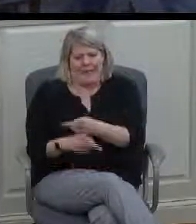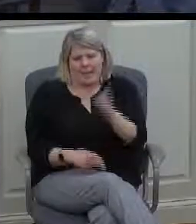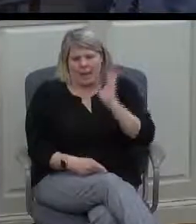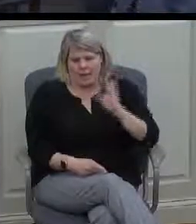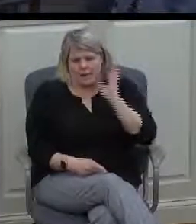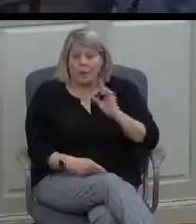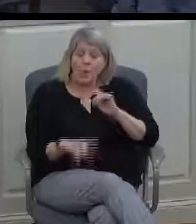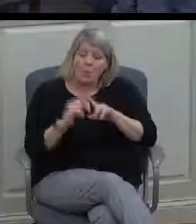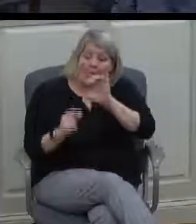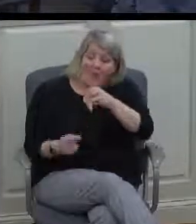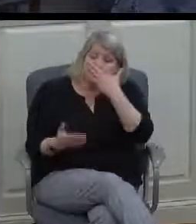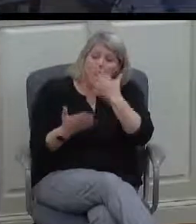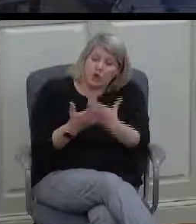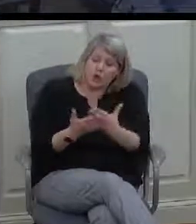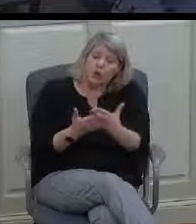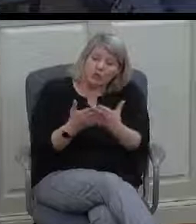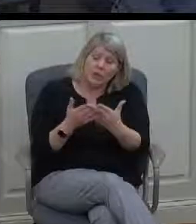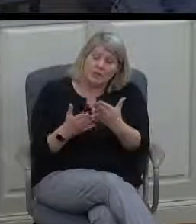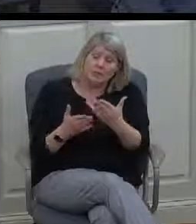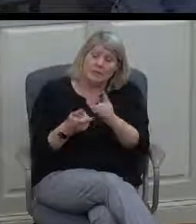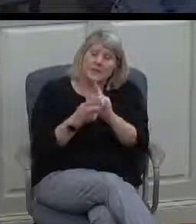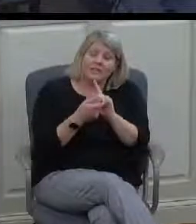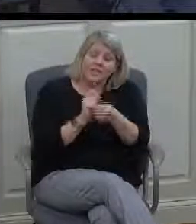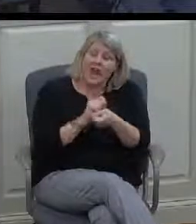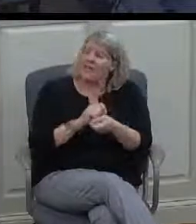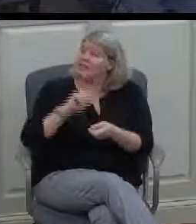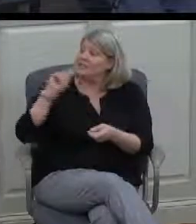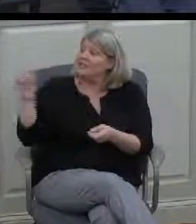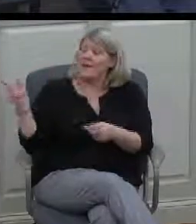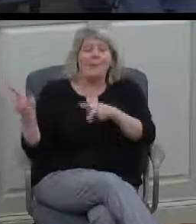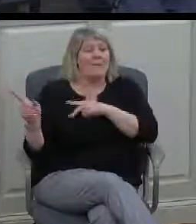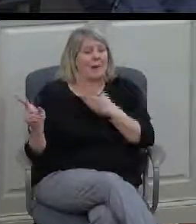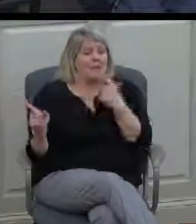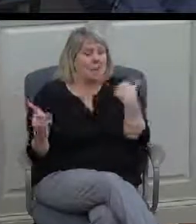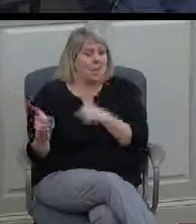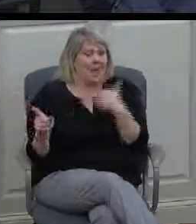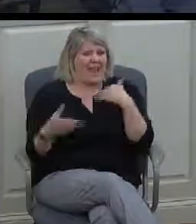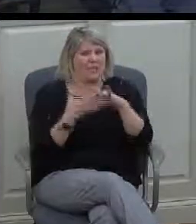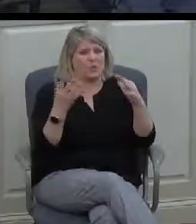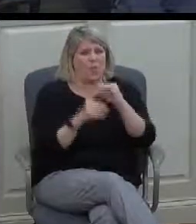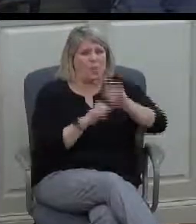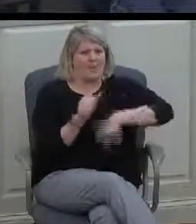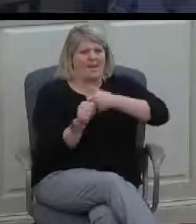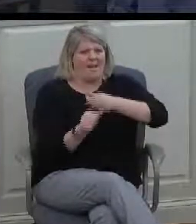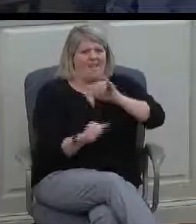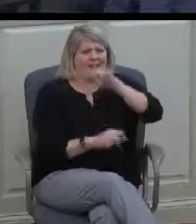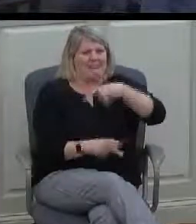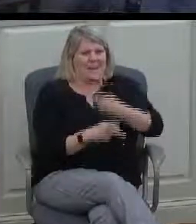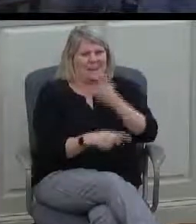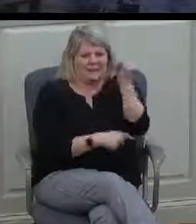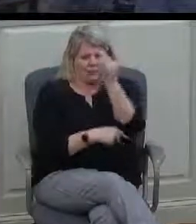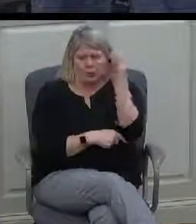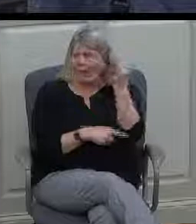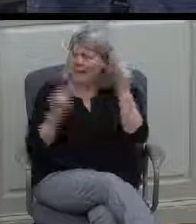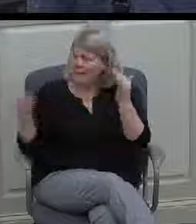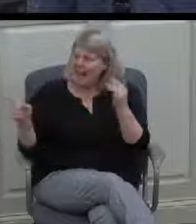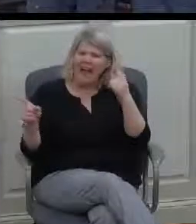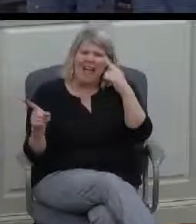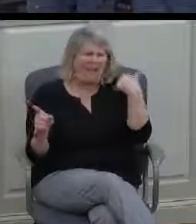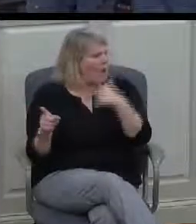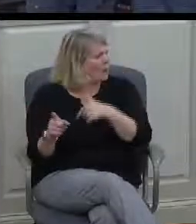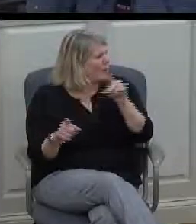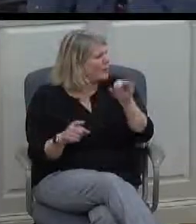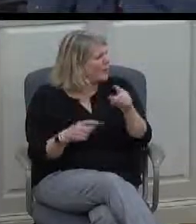change too. There's a story behind that one. Okay. I thought we got rid of most of the ginkgos. Did we replace them